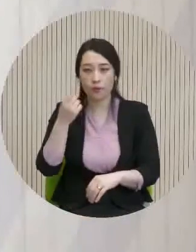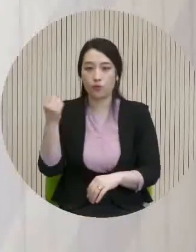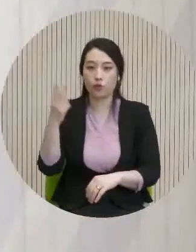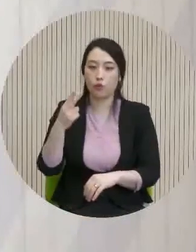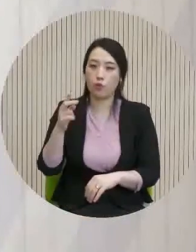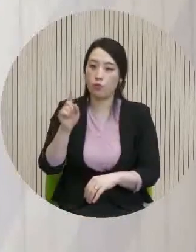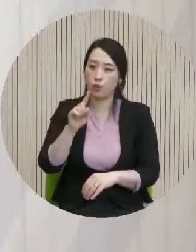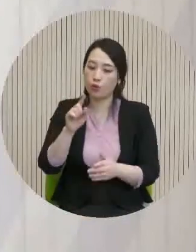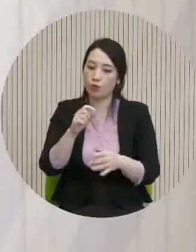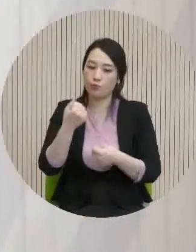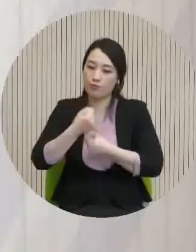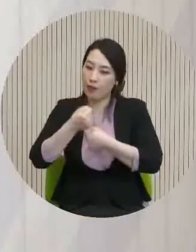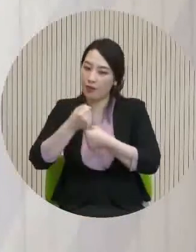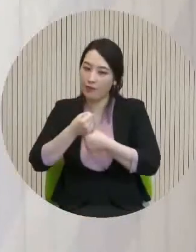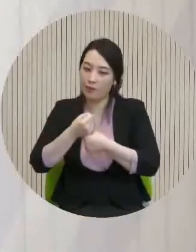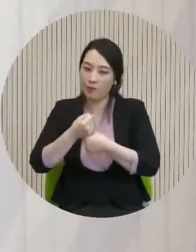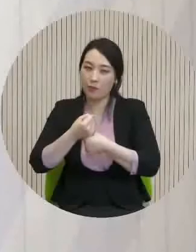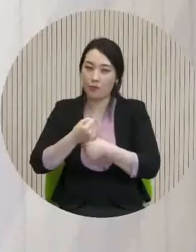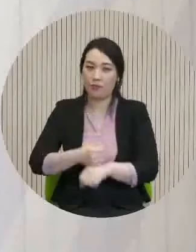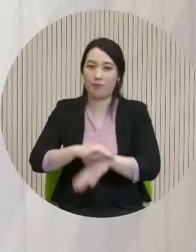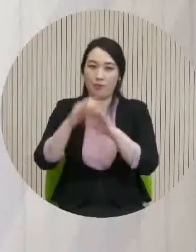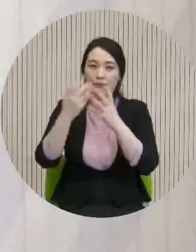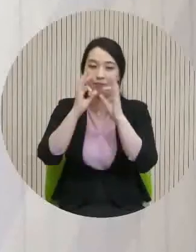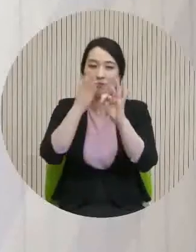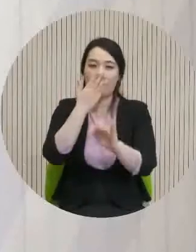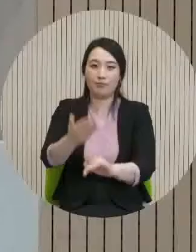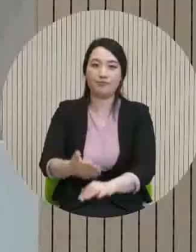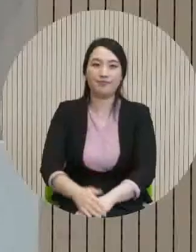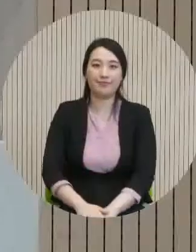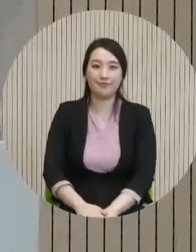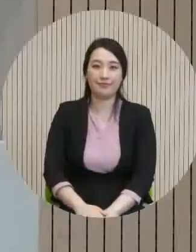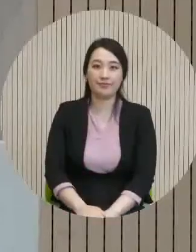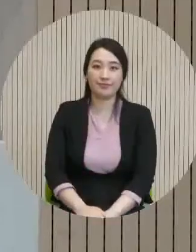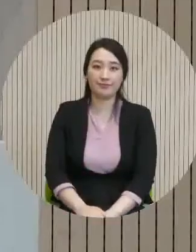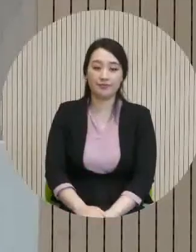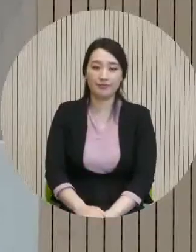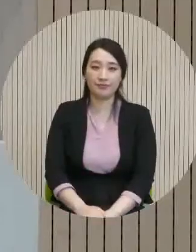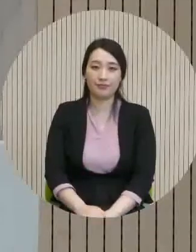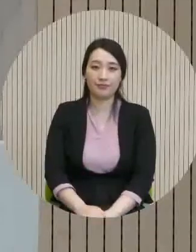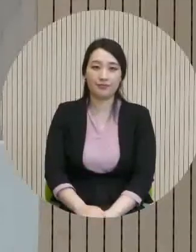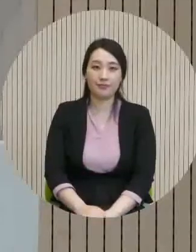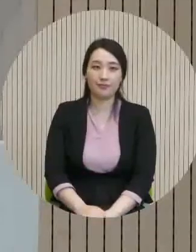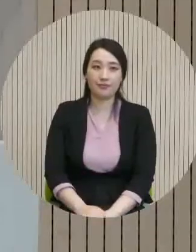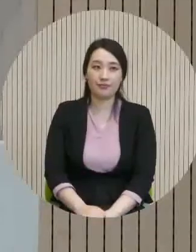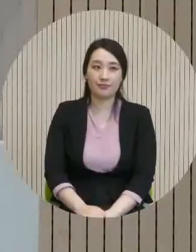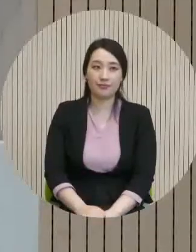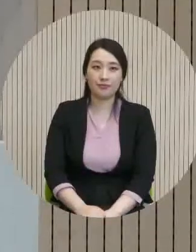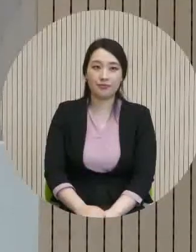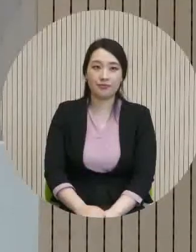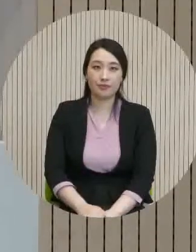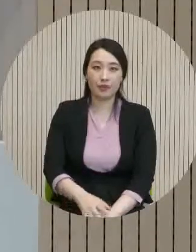and because we use the pseudonyms and you can see them on our websites.